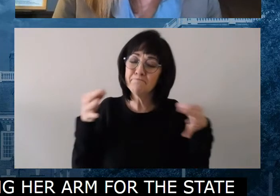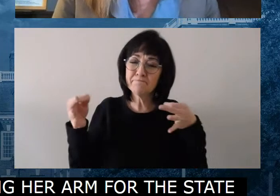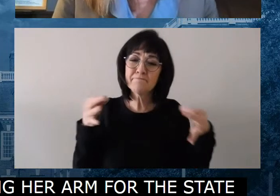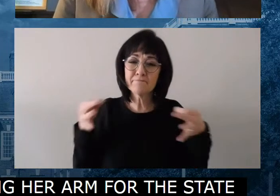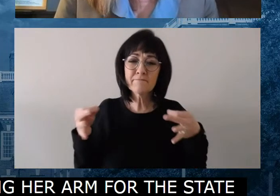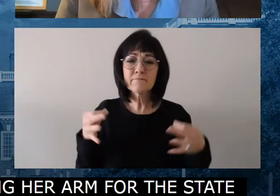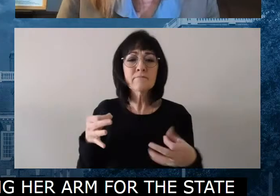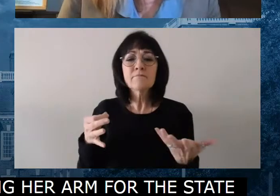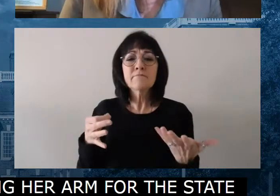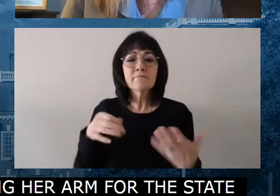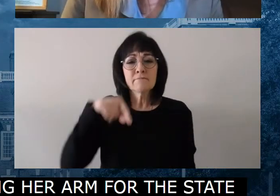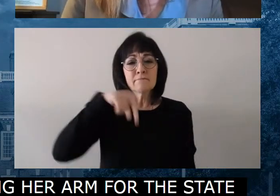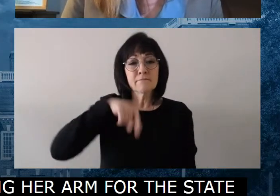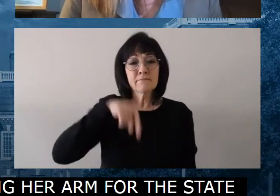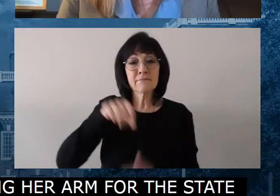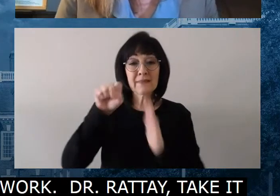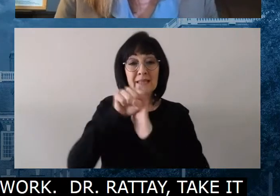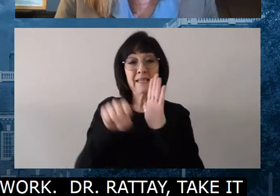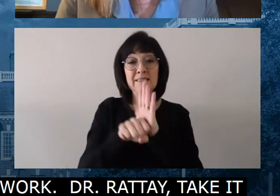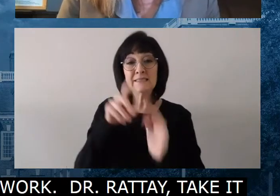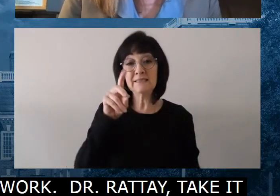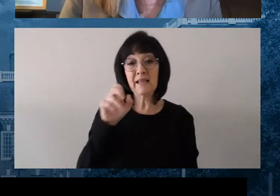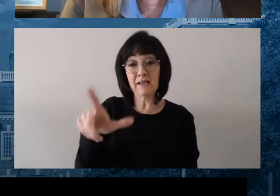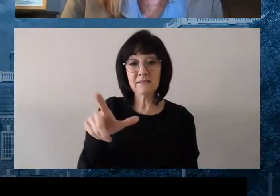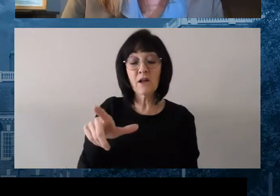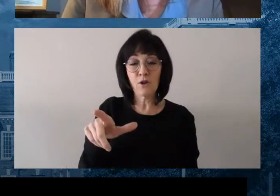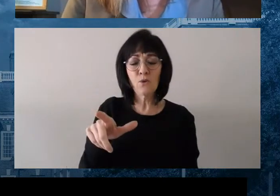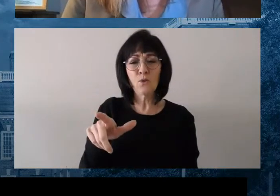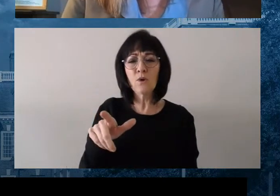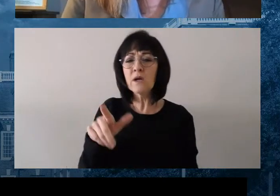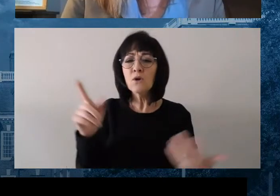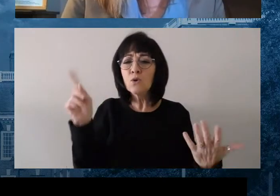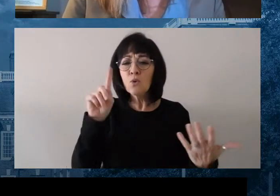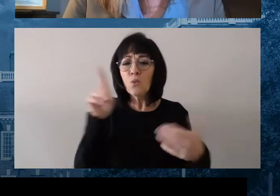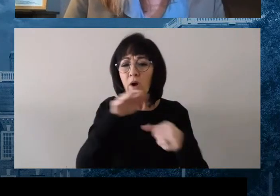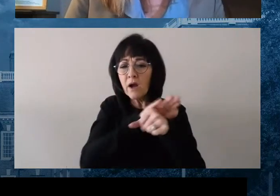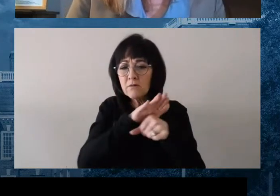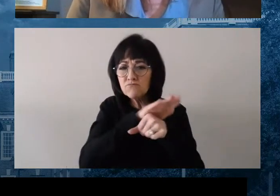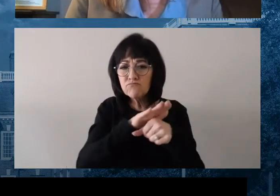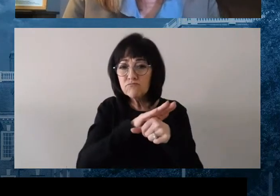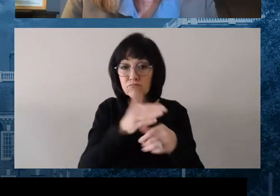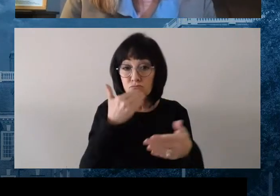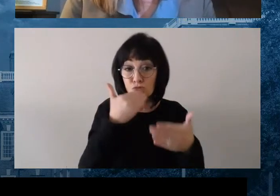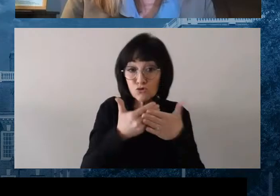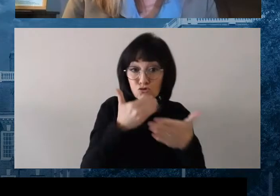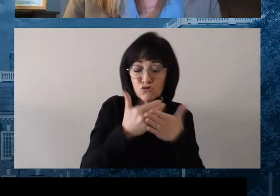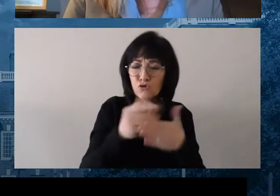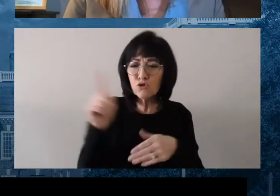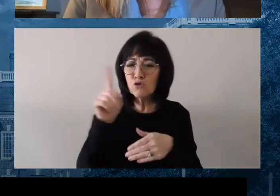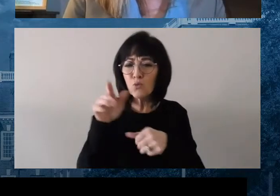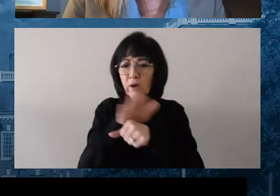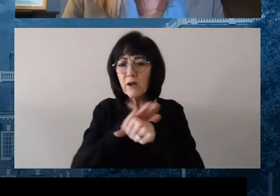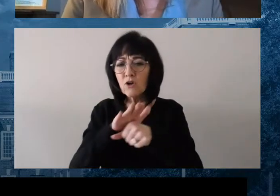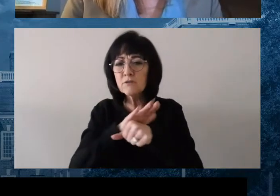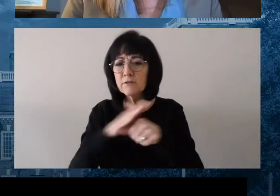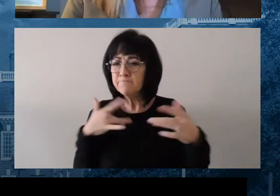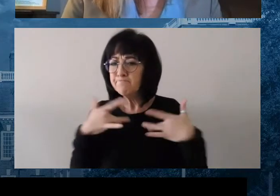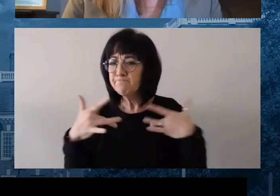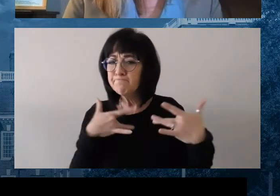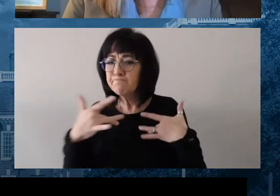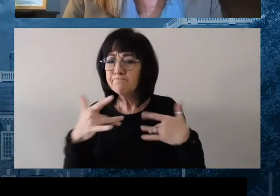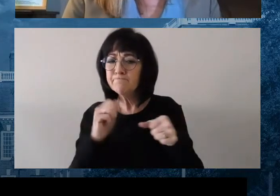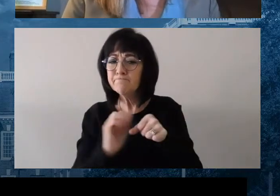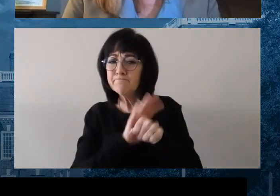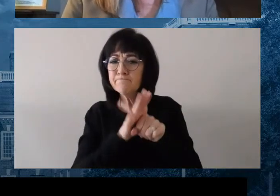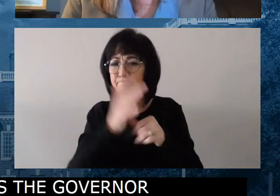of Delaware. As the governor mentioned, our case rate statewide has gone up slightly, about 3.8% since last